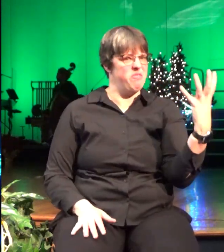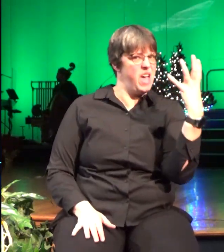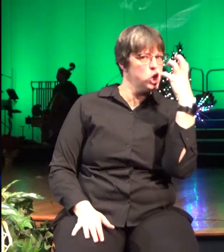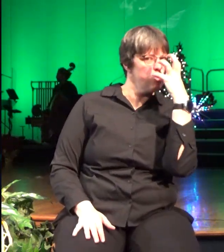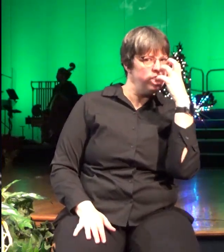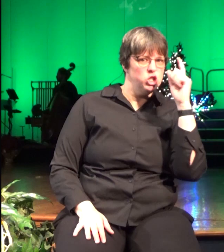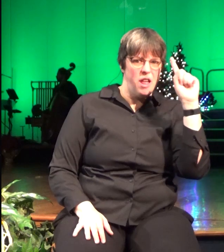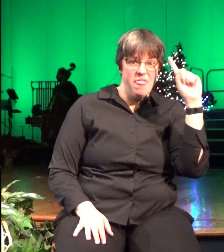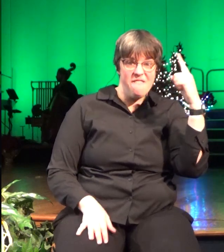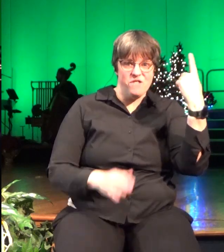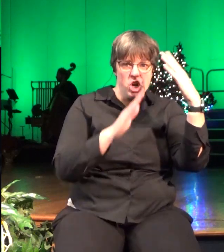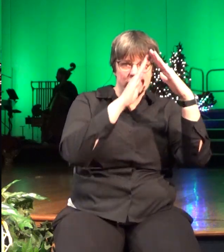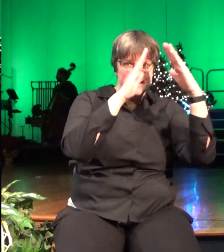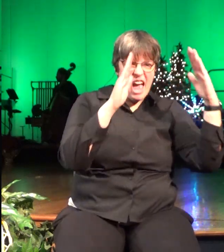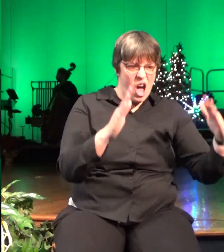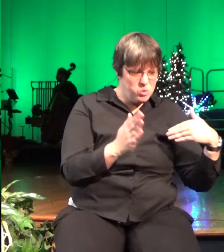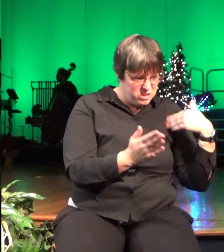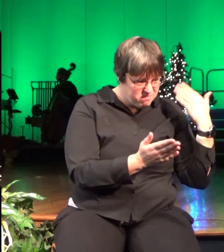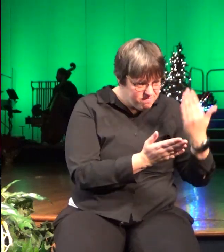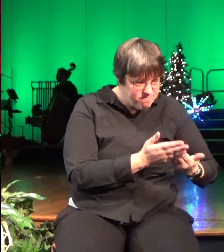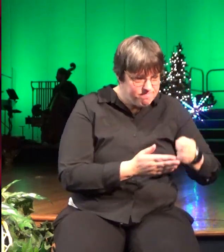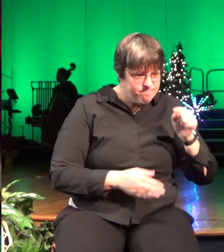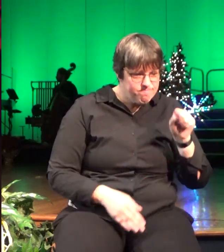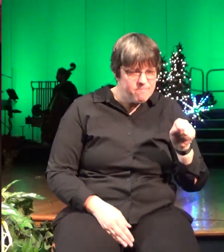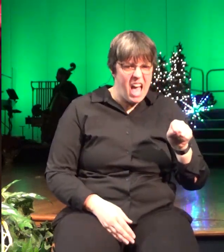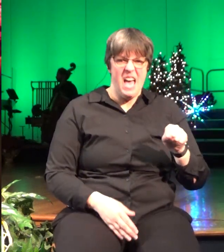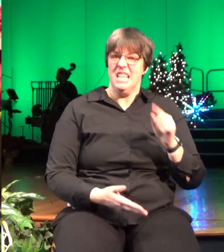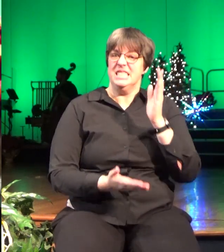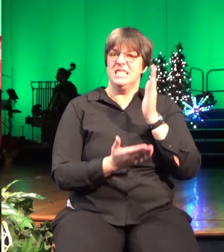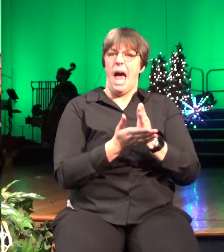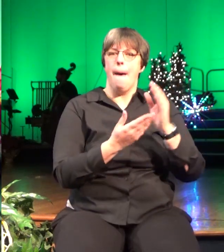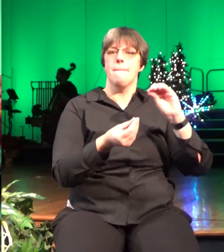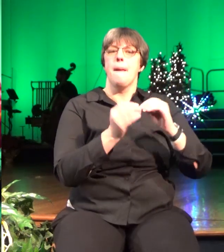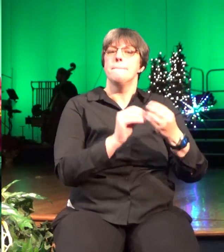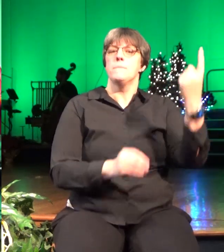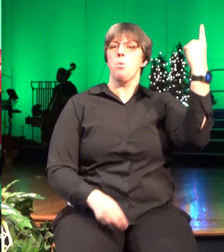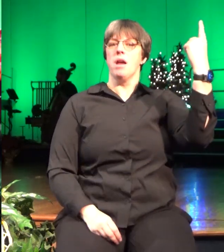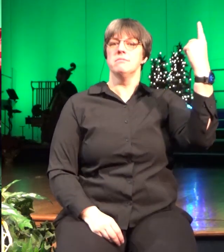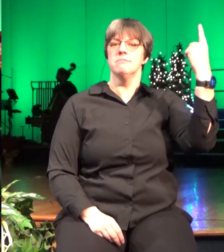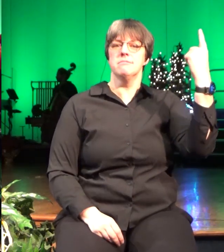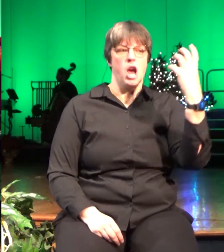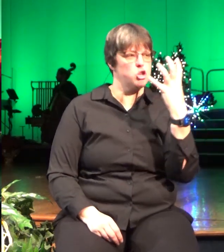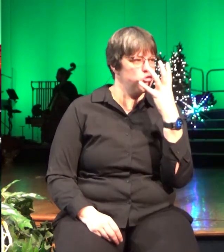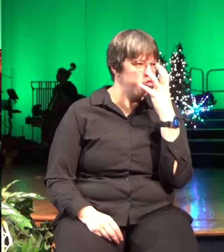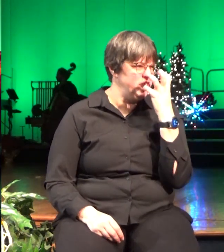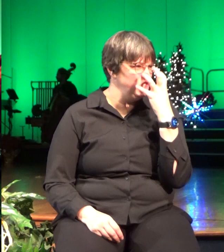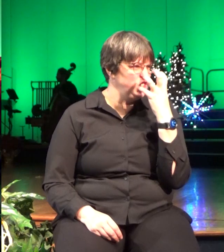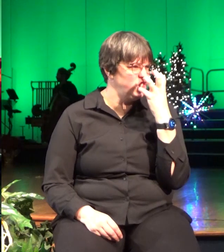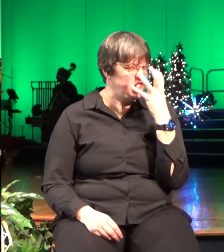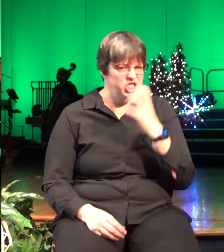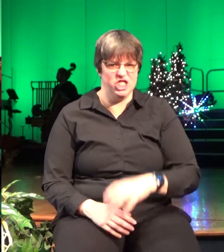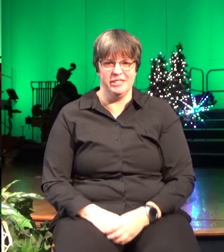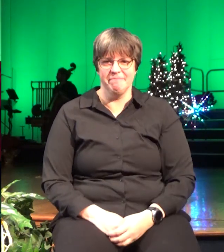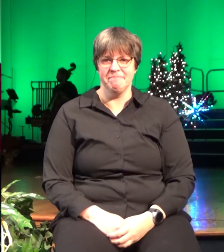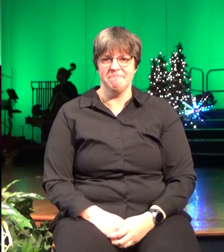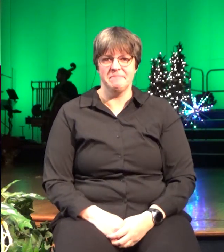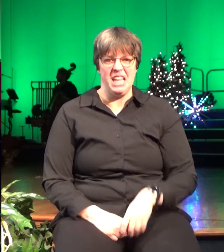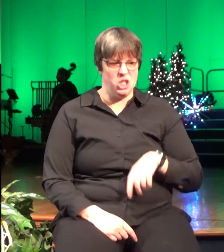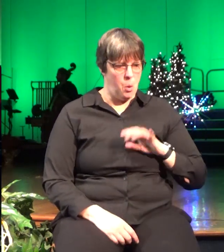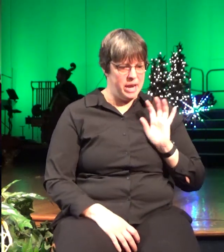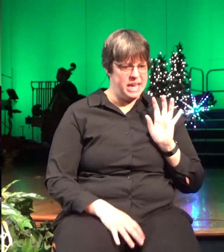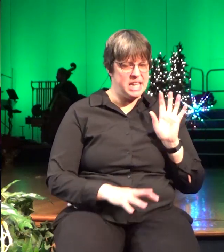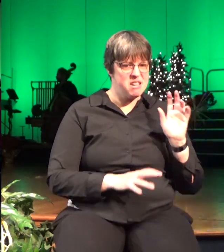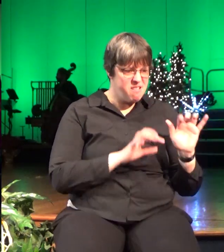little house on the square. This is stop number 1, the old Grinchy claws hissed, and he climbed